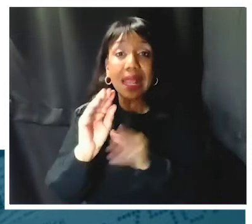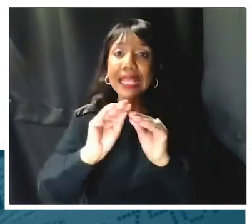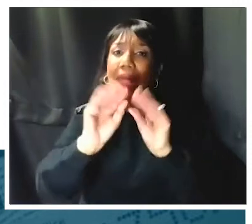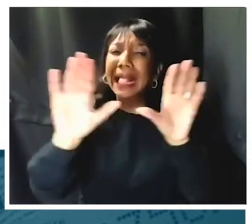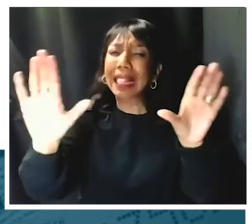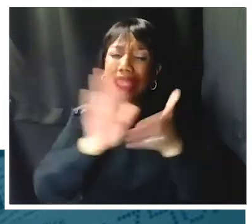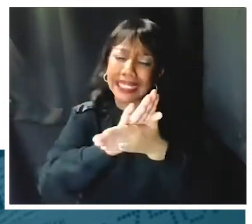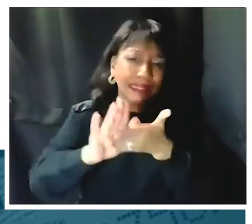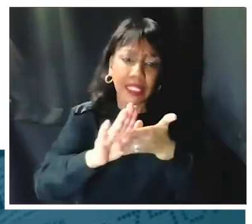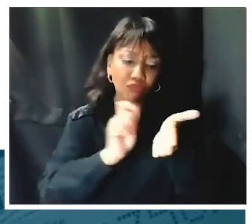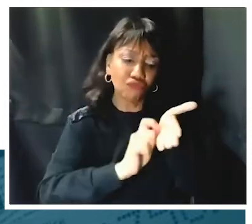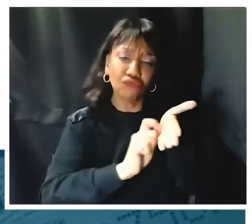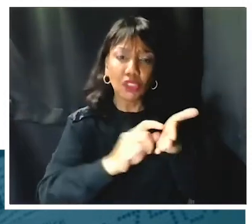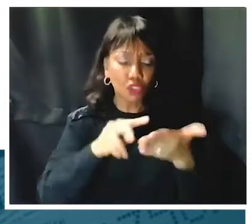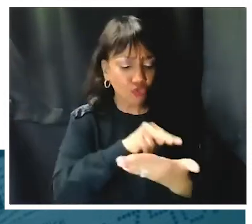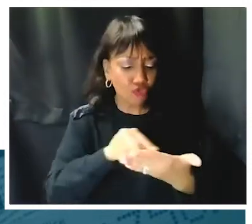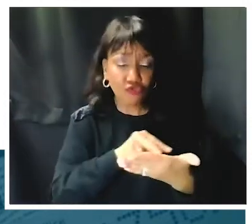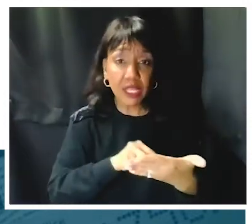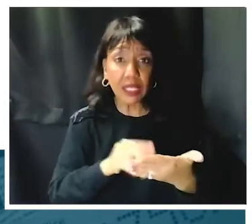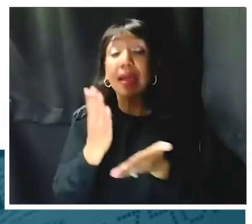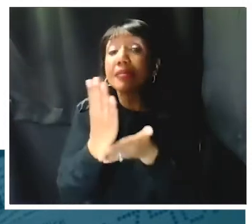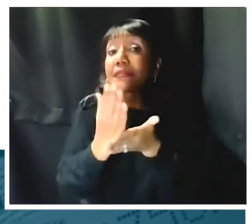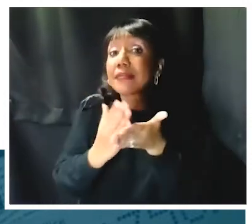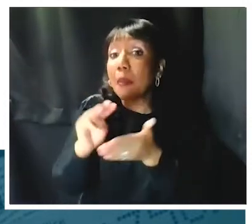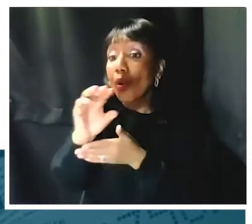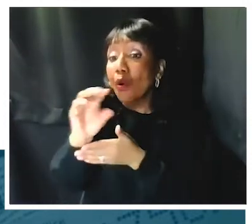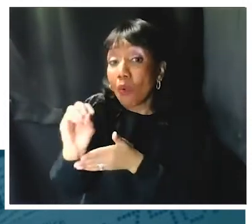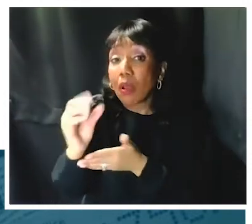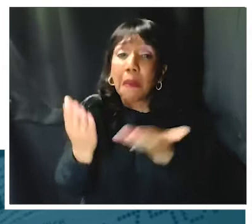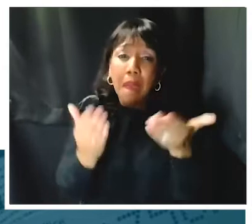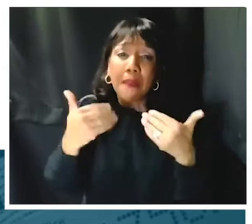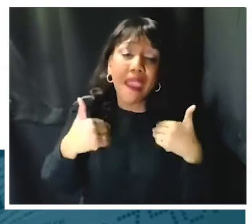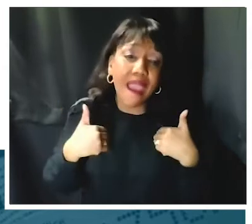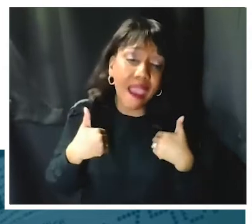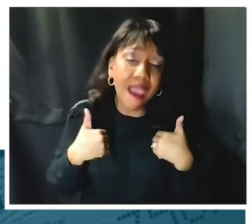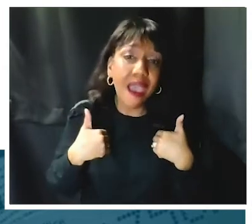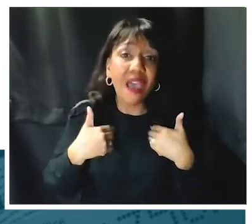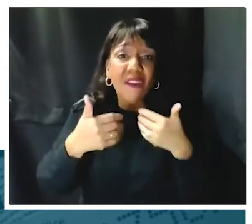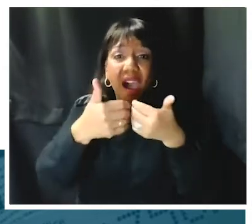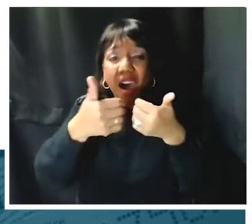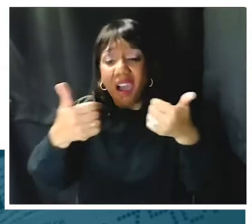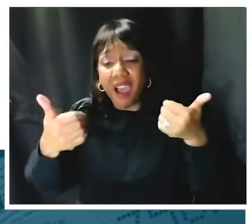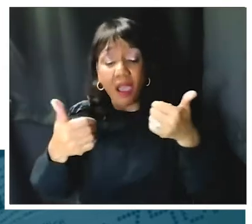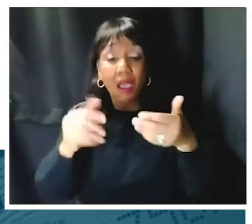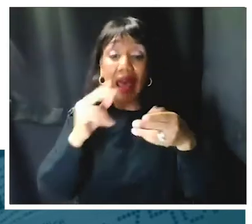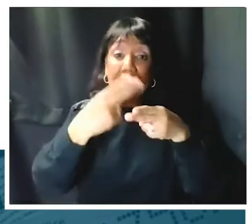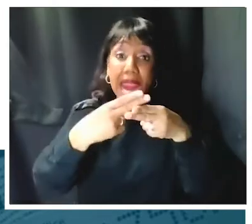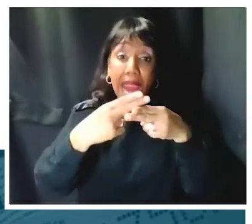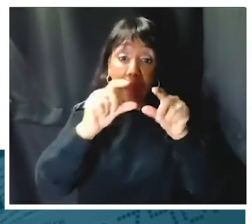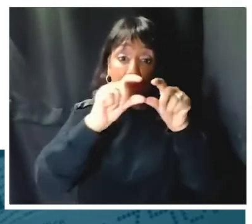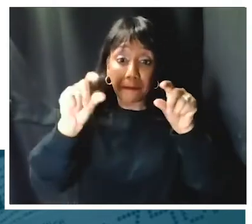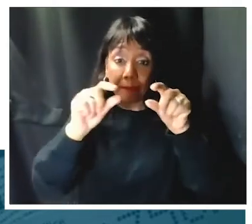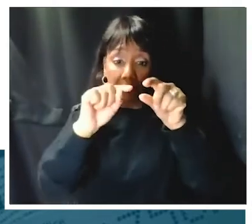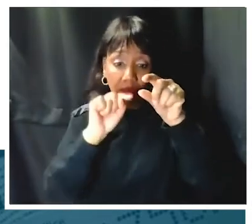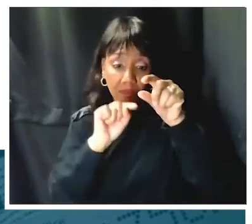be easily read. On some money orders, you may have a separate line for your name